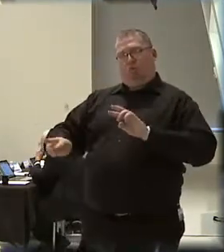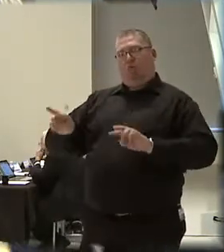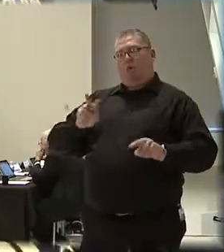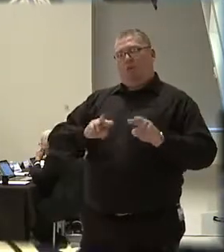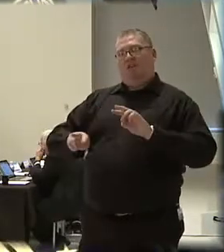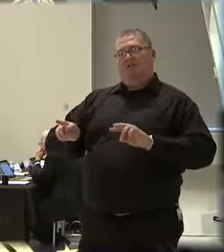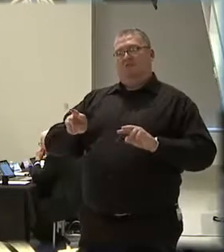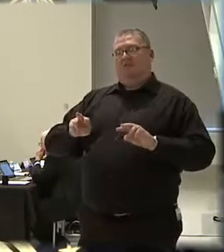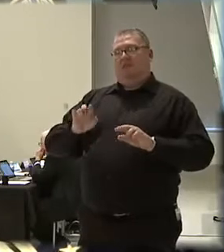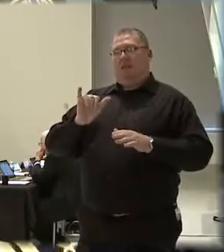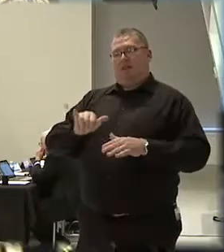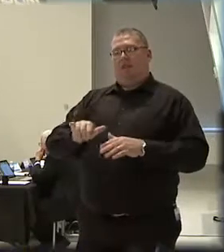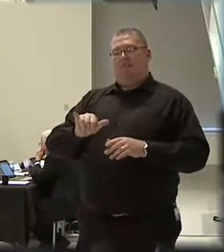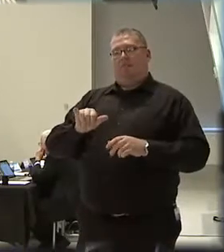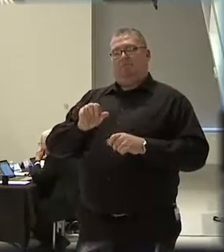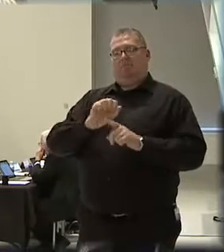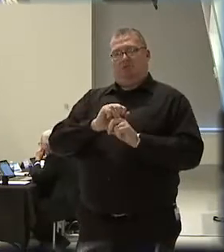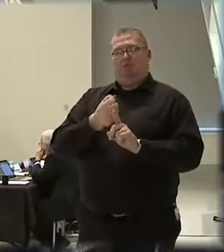agency.